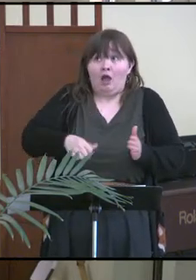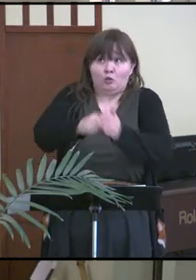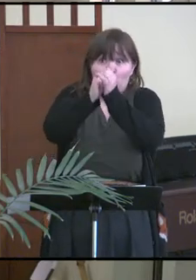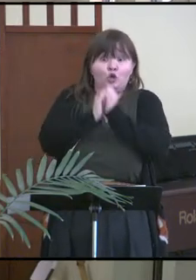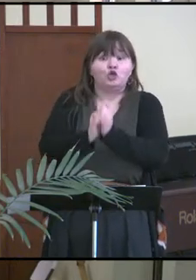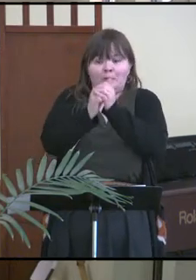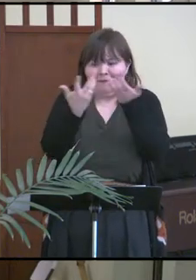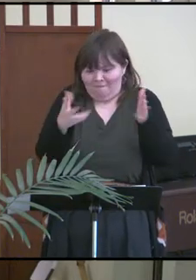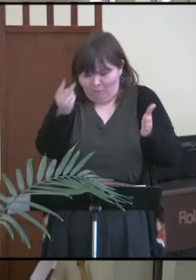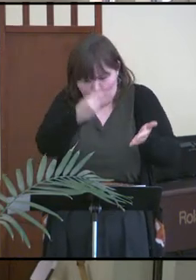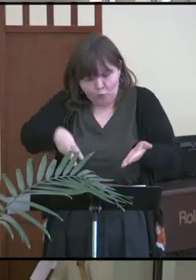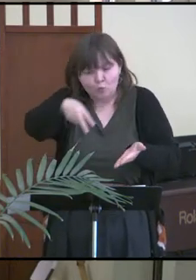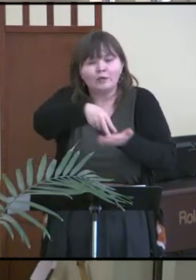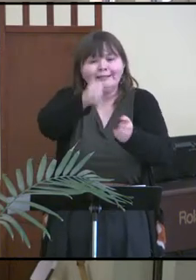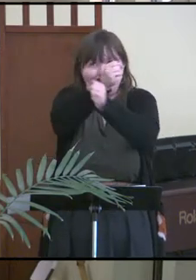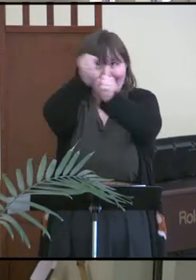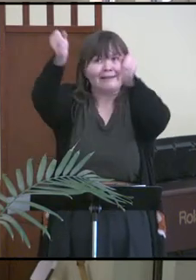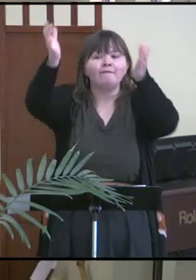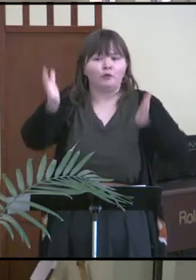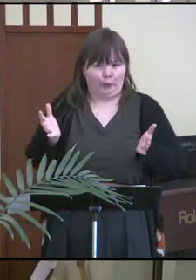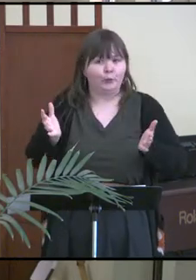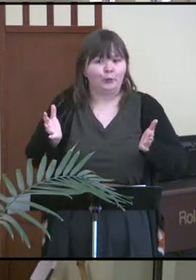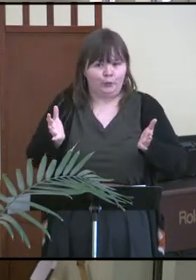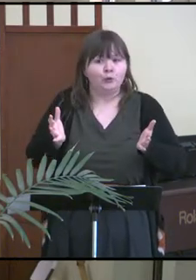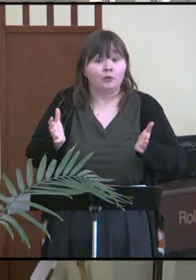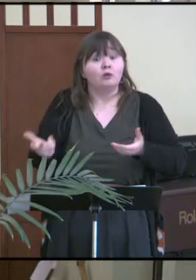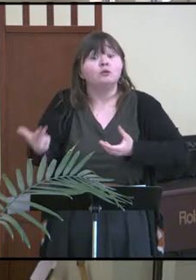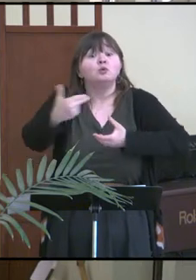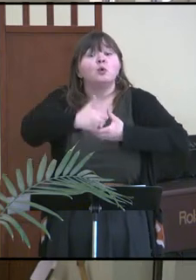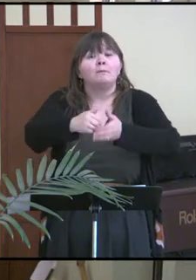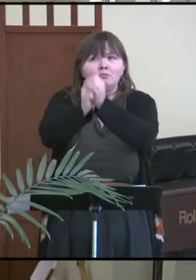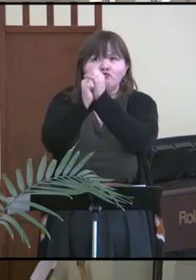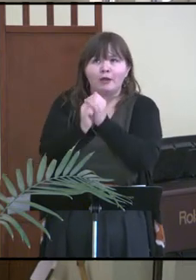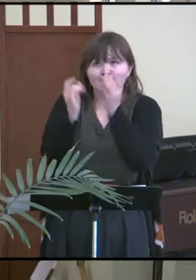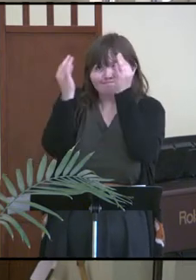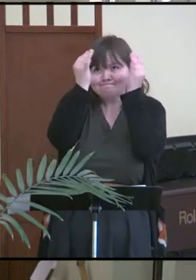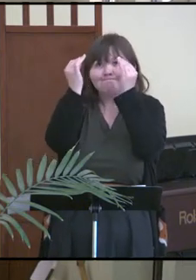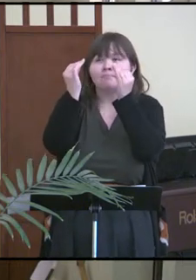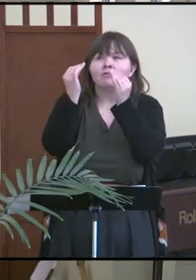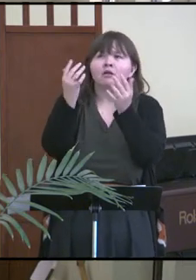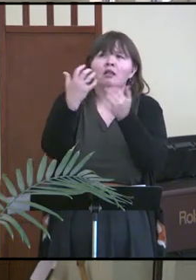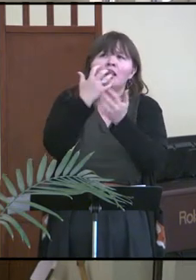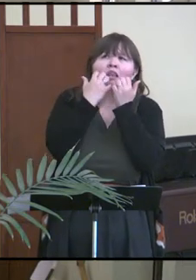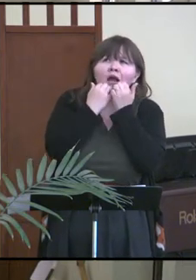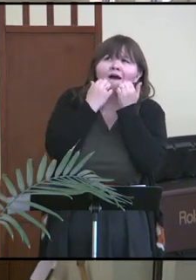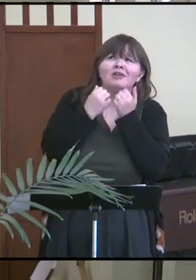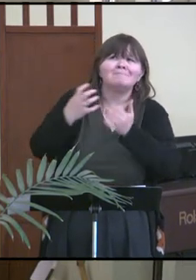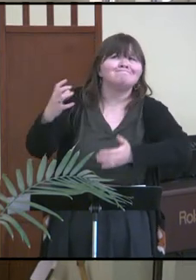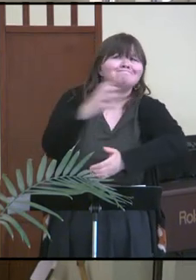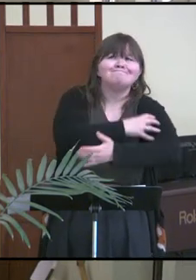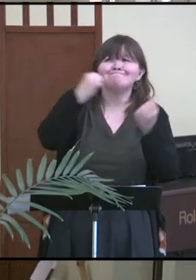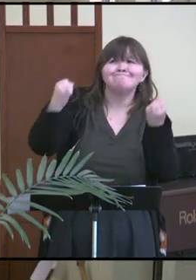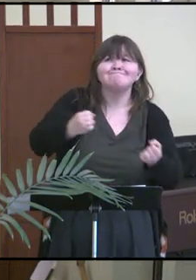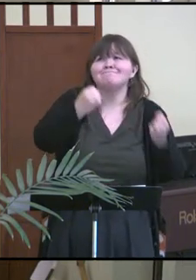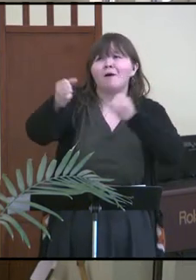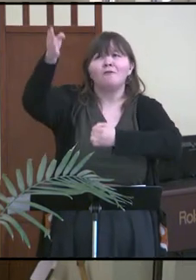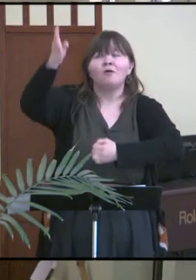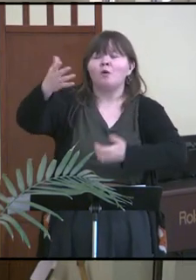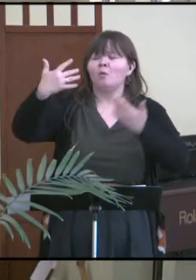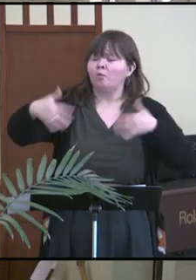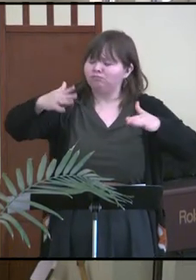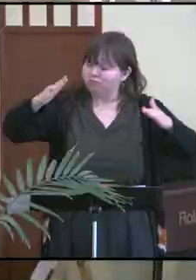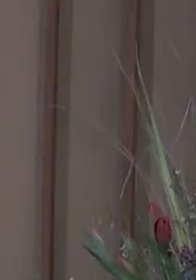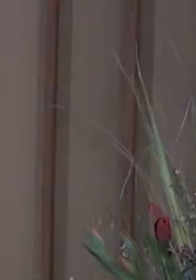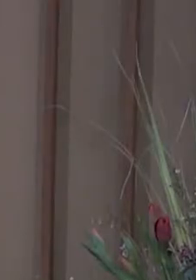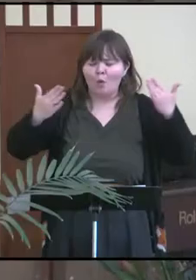risen Savior. Will you join me in prayer? Loving and powerful God, joy floods over